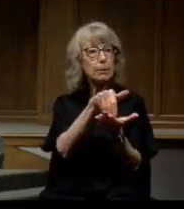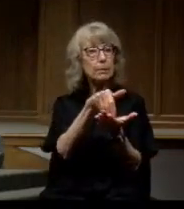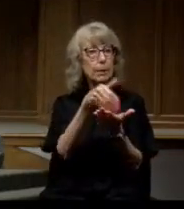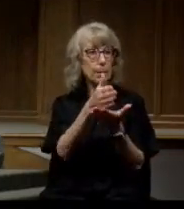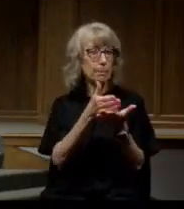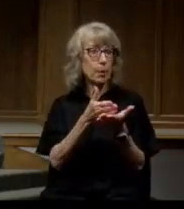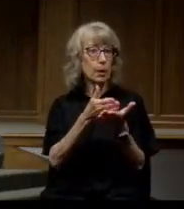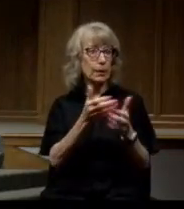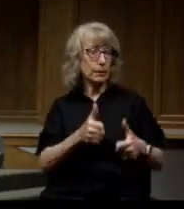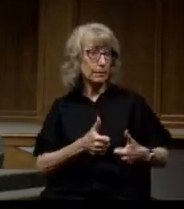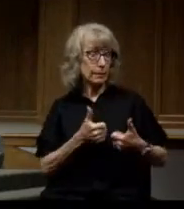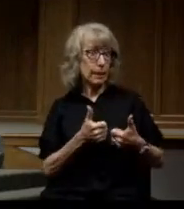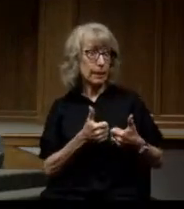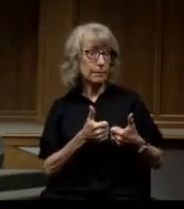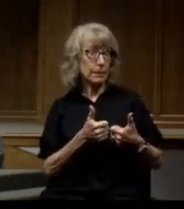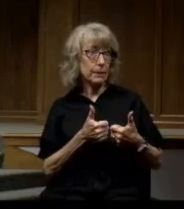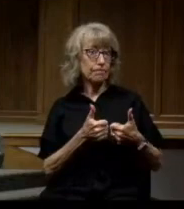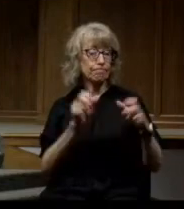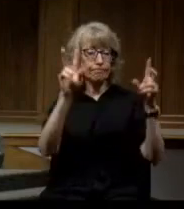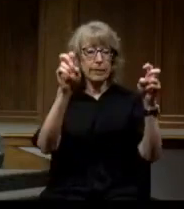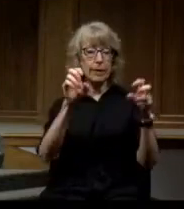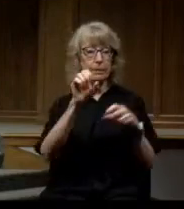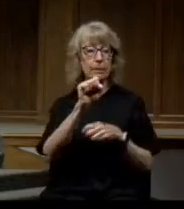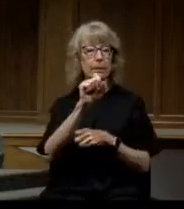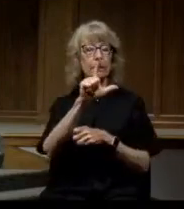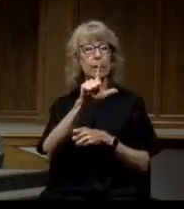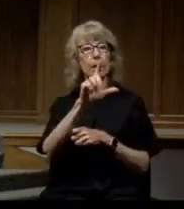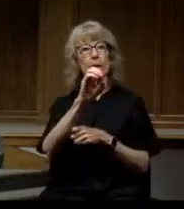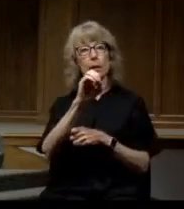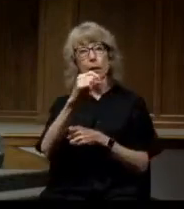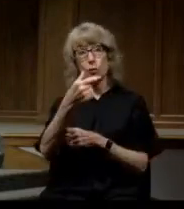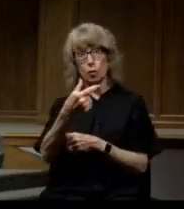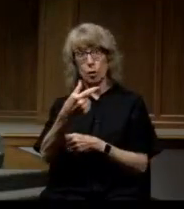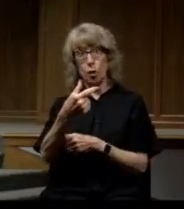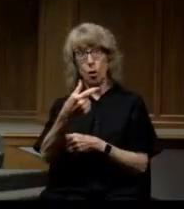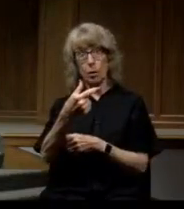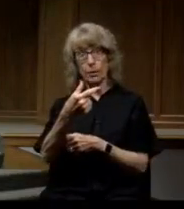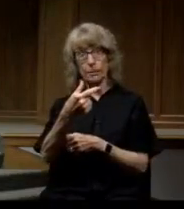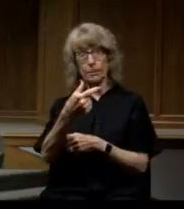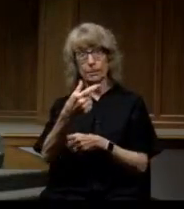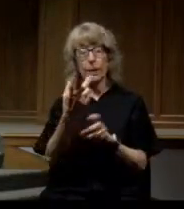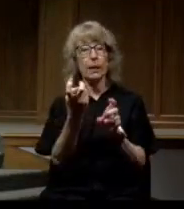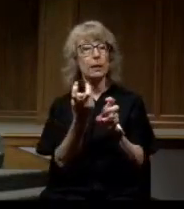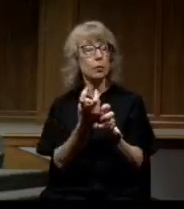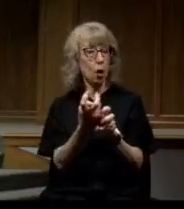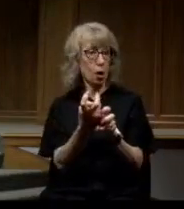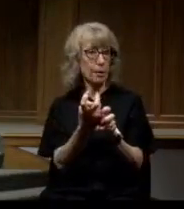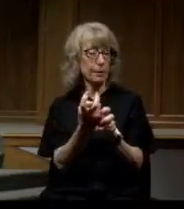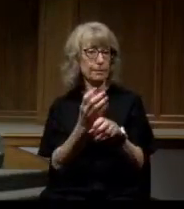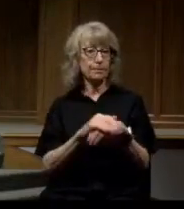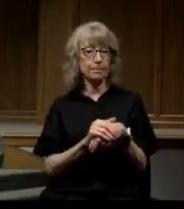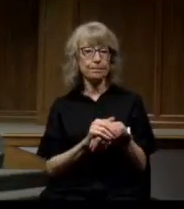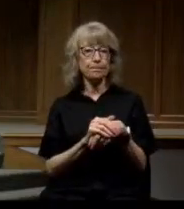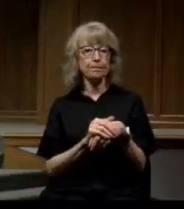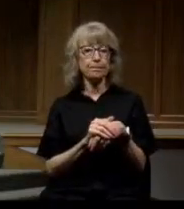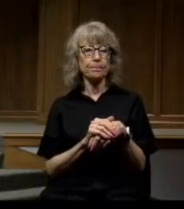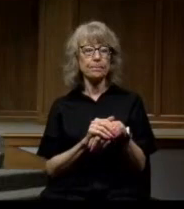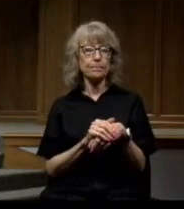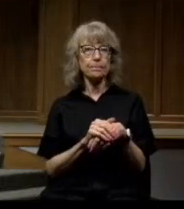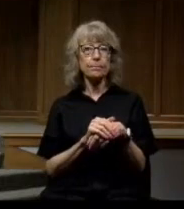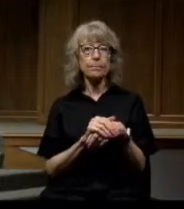are a slog. It's hard. So what's the content of